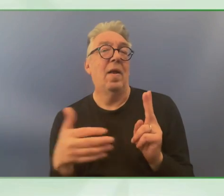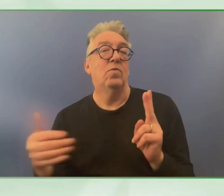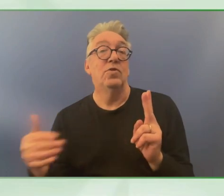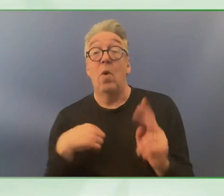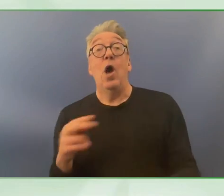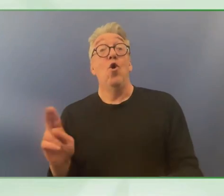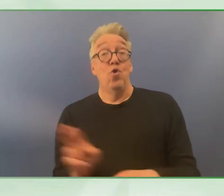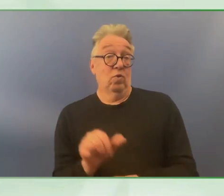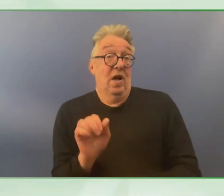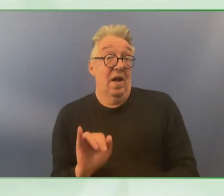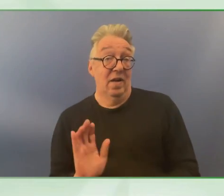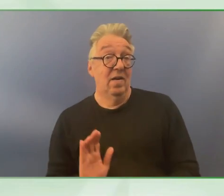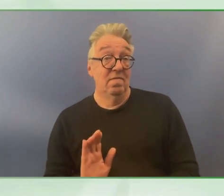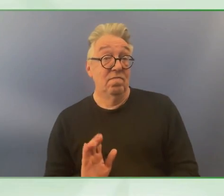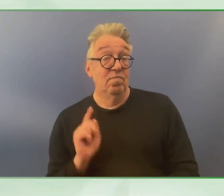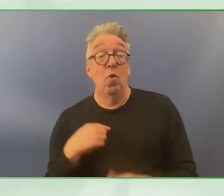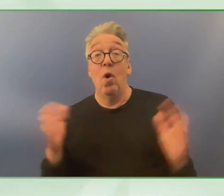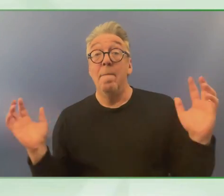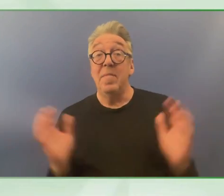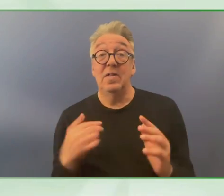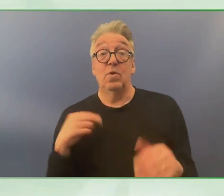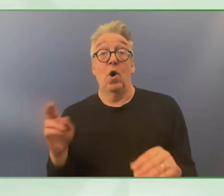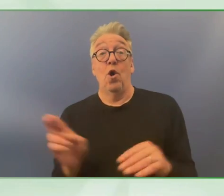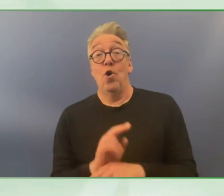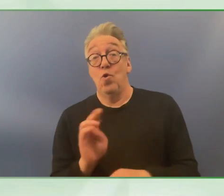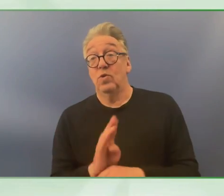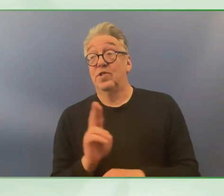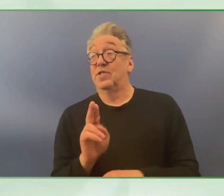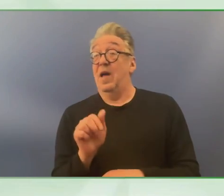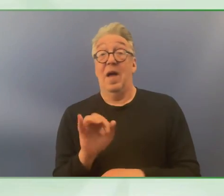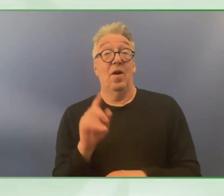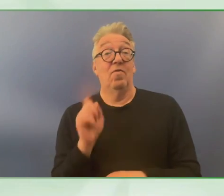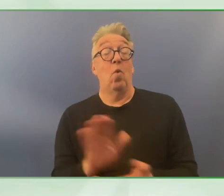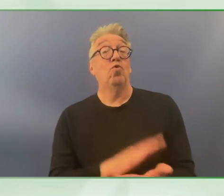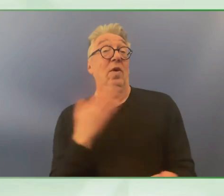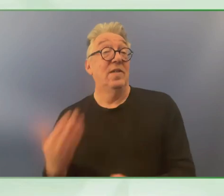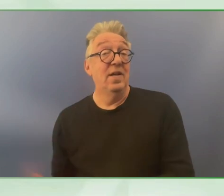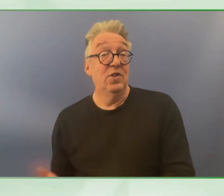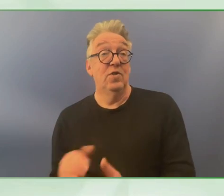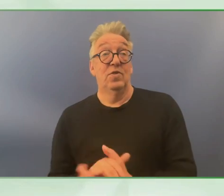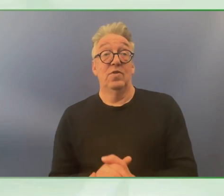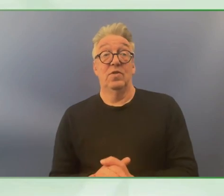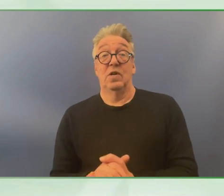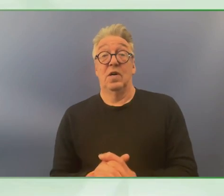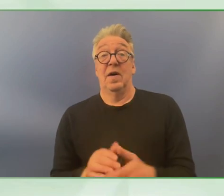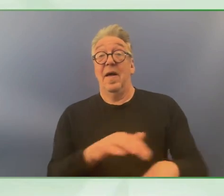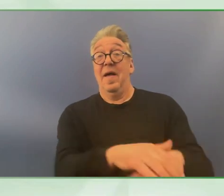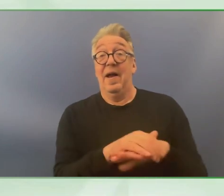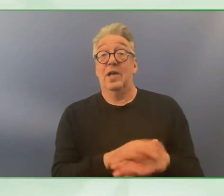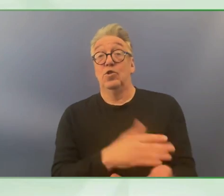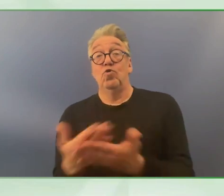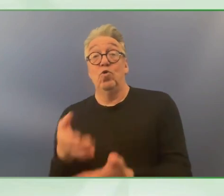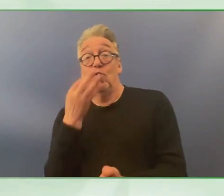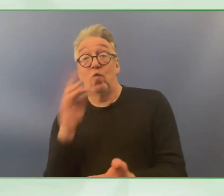our meetings, we're using the back end of AI to have translations happening so that people can communicate. So it can be a very powerful tool